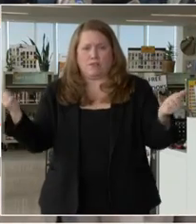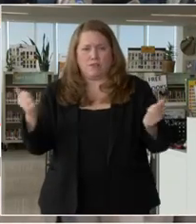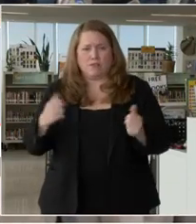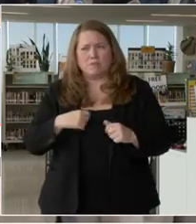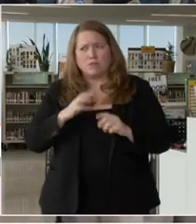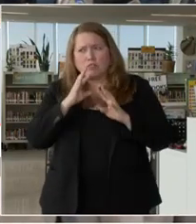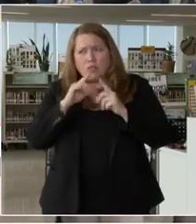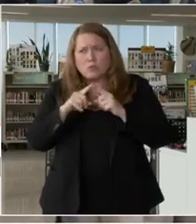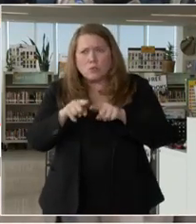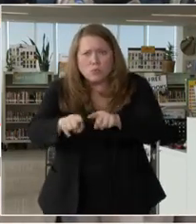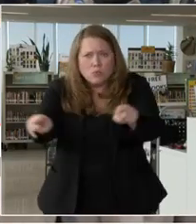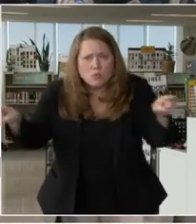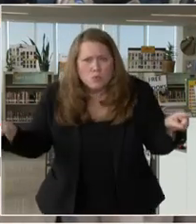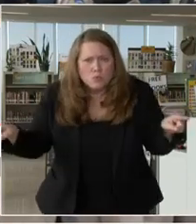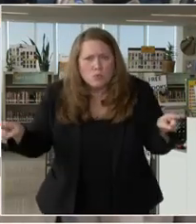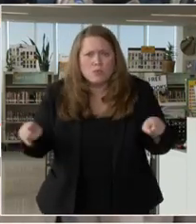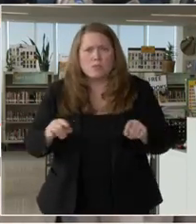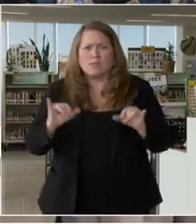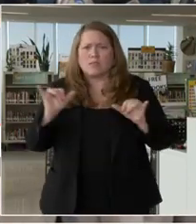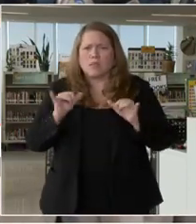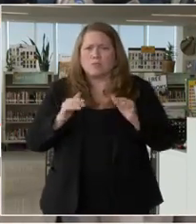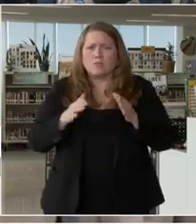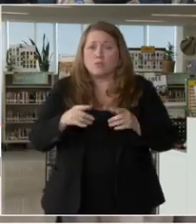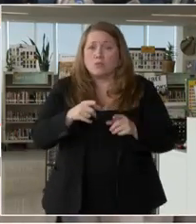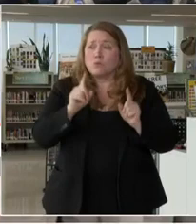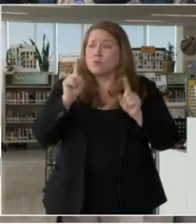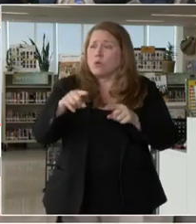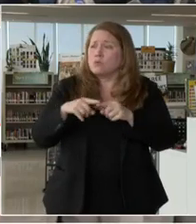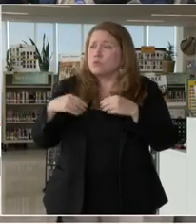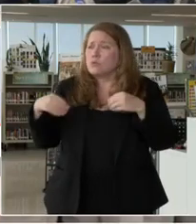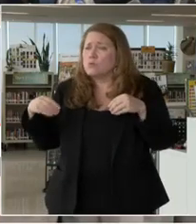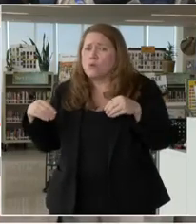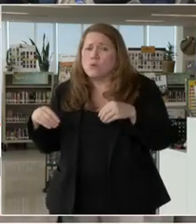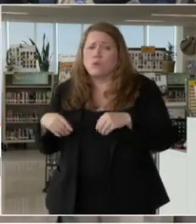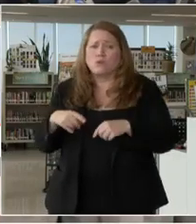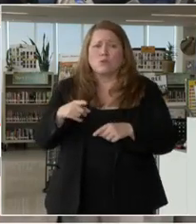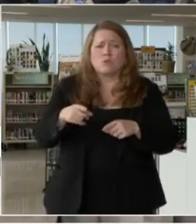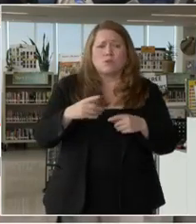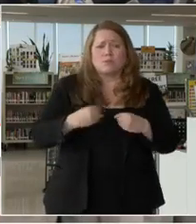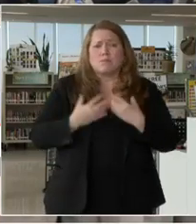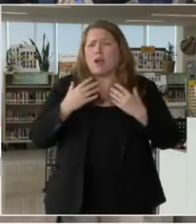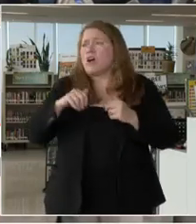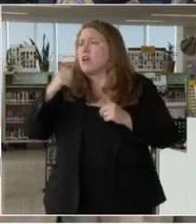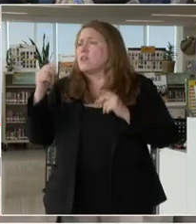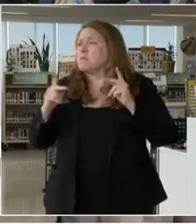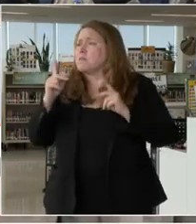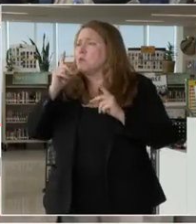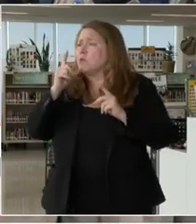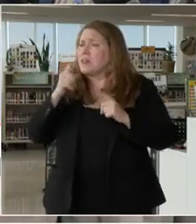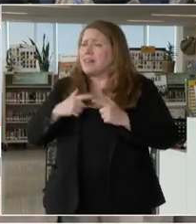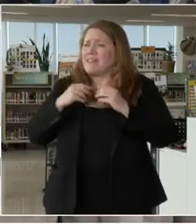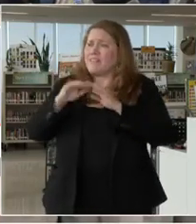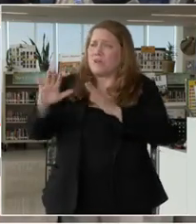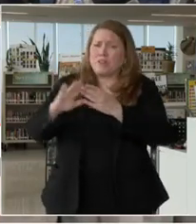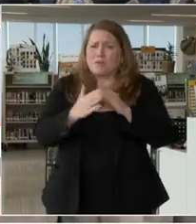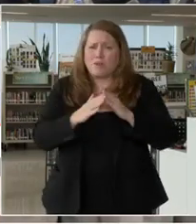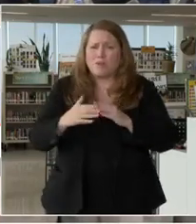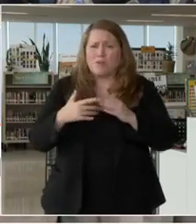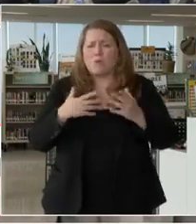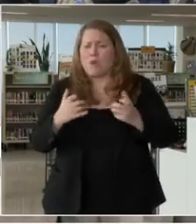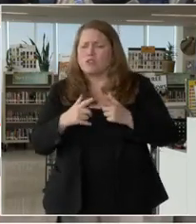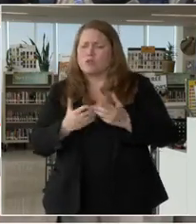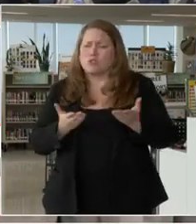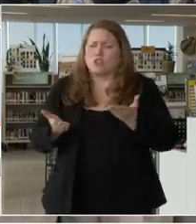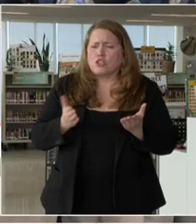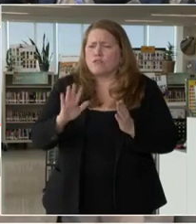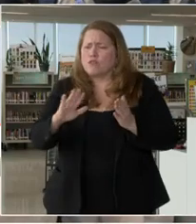walk like you, who go to the same corner store that you go to. You're going to inspire other young people to say, hey, I too can serve my community